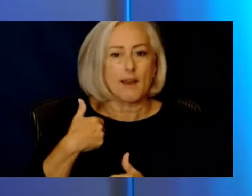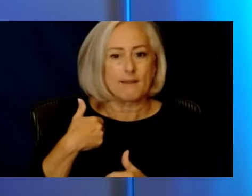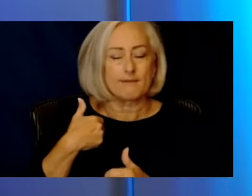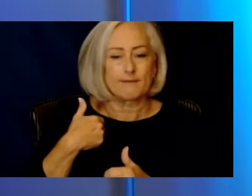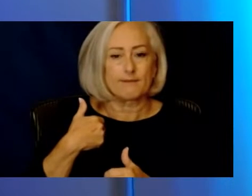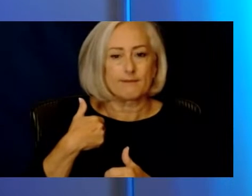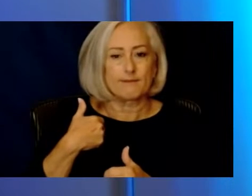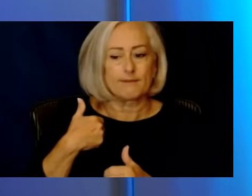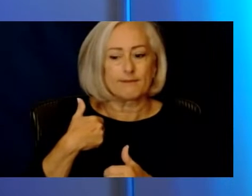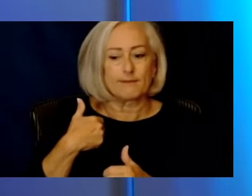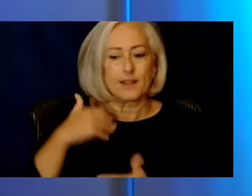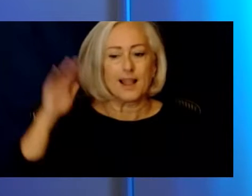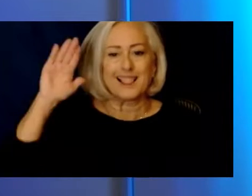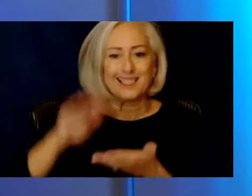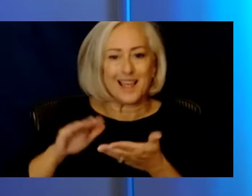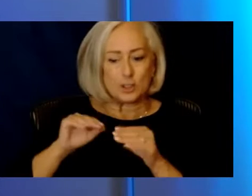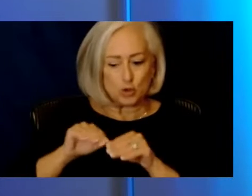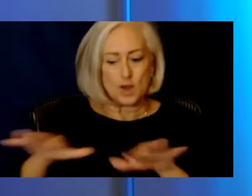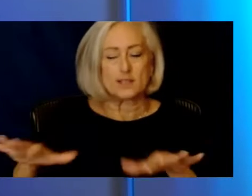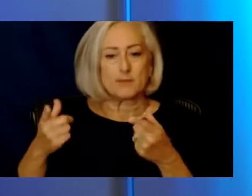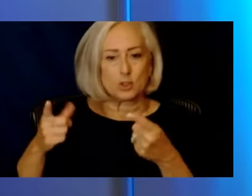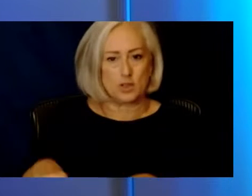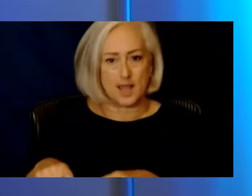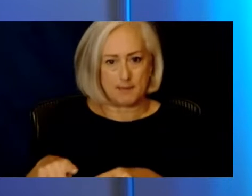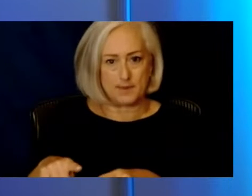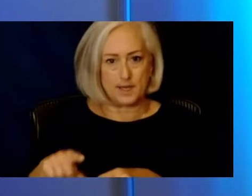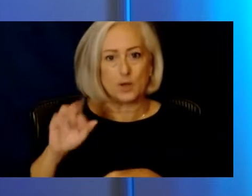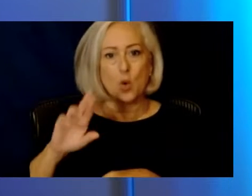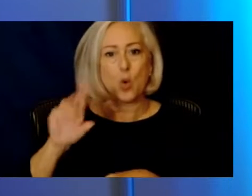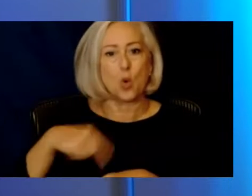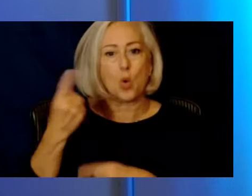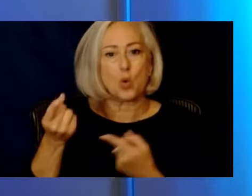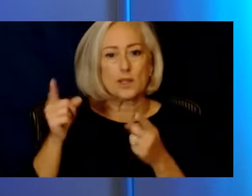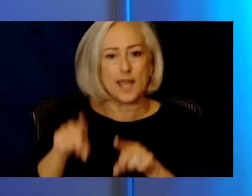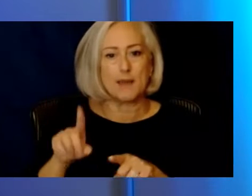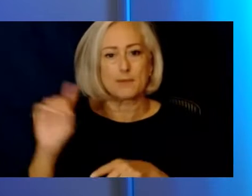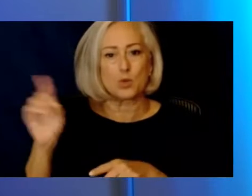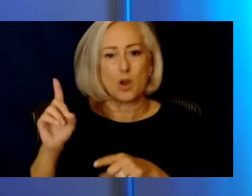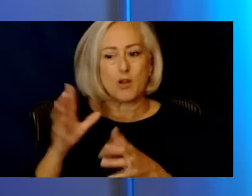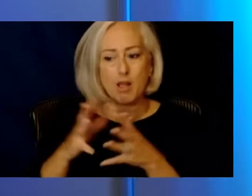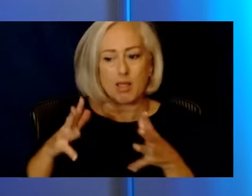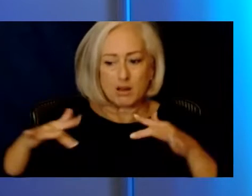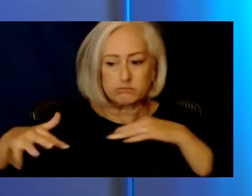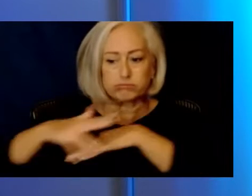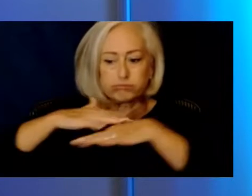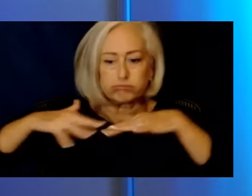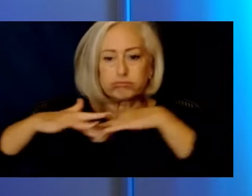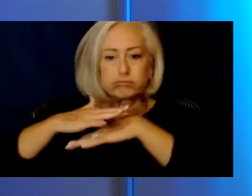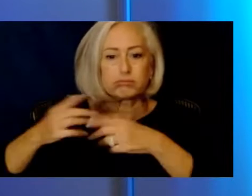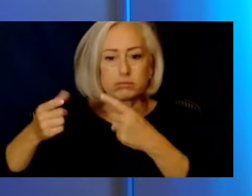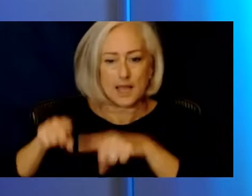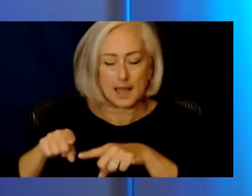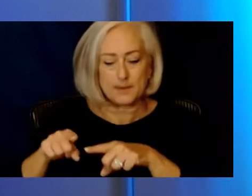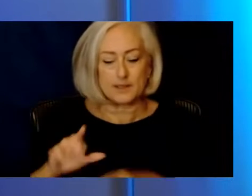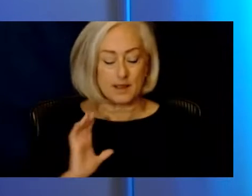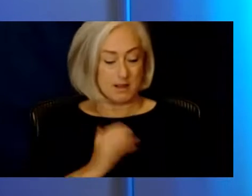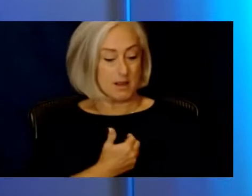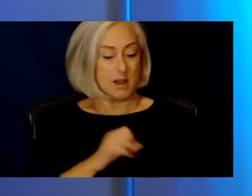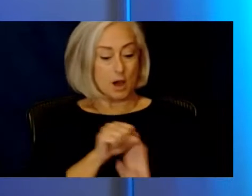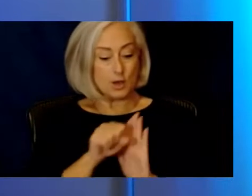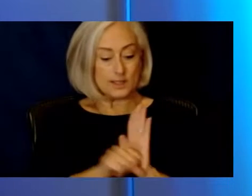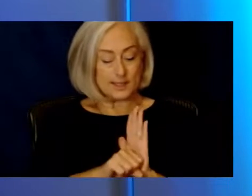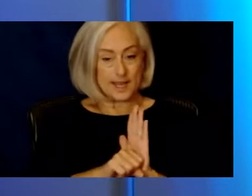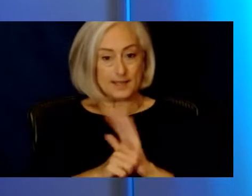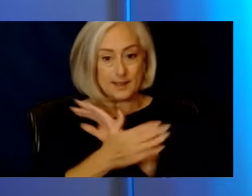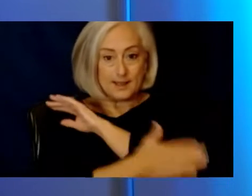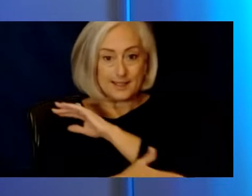less transmission happening in those places, or they're only happening where there's a lot of crowding happening. I think in our state and our counties, there have been